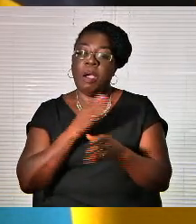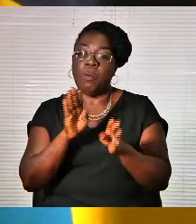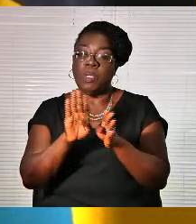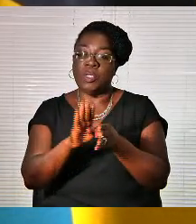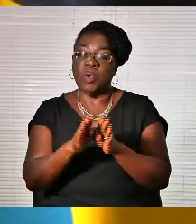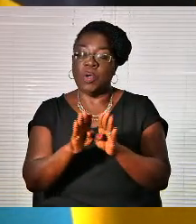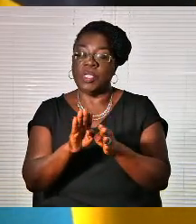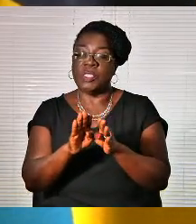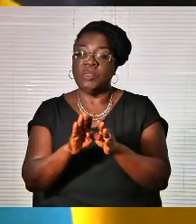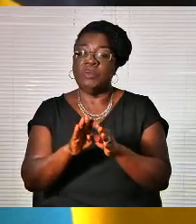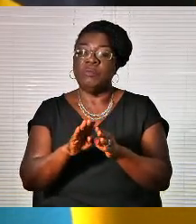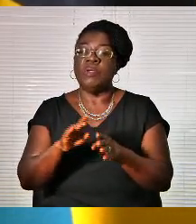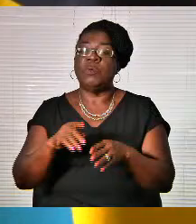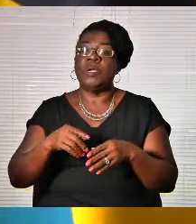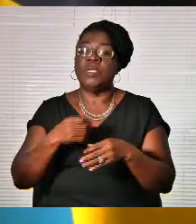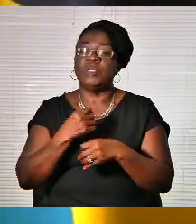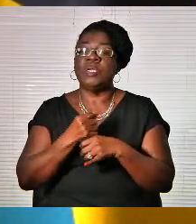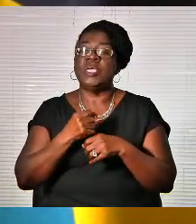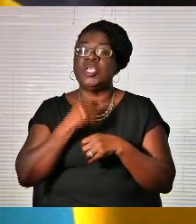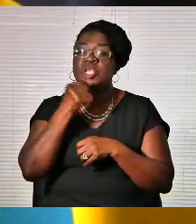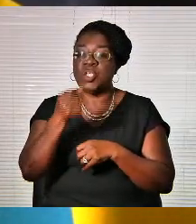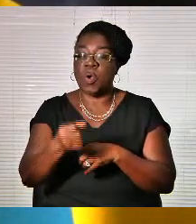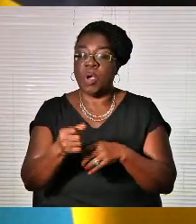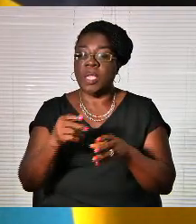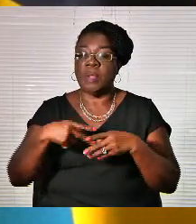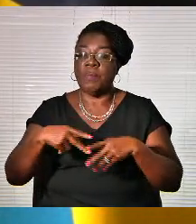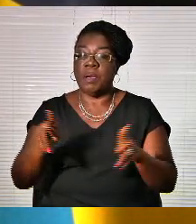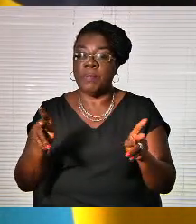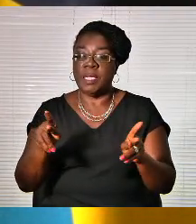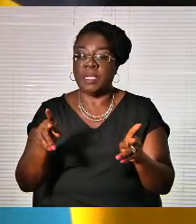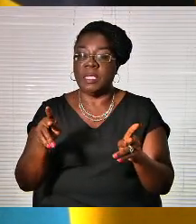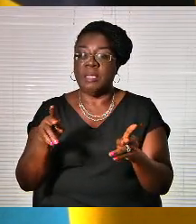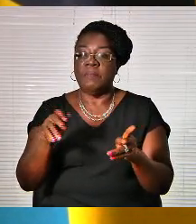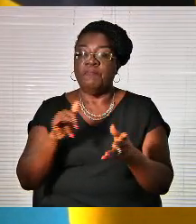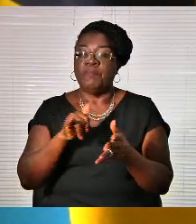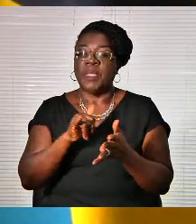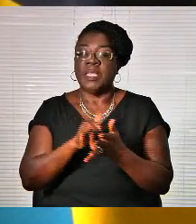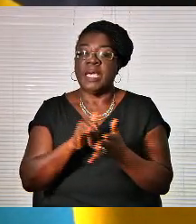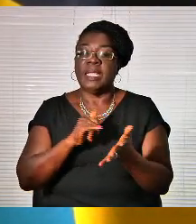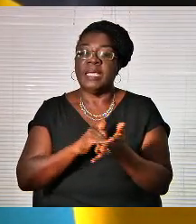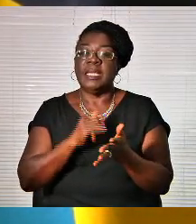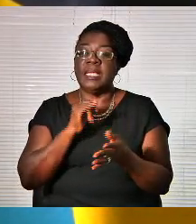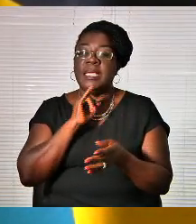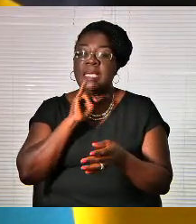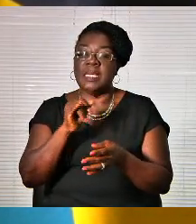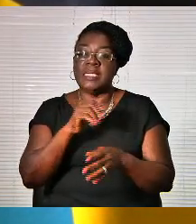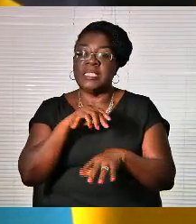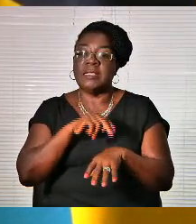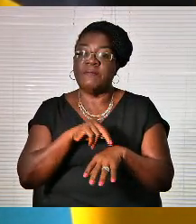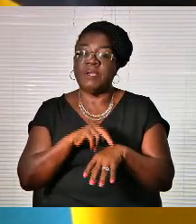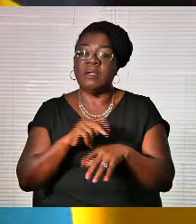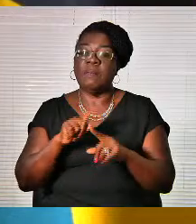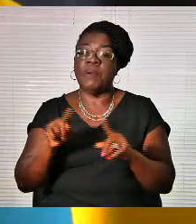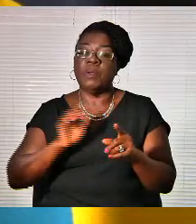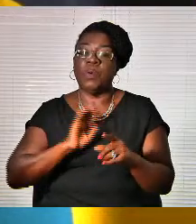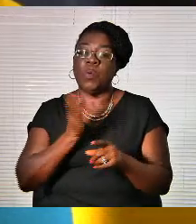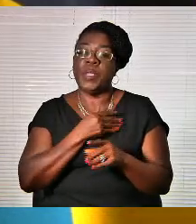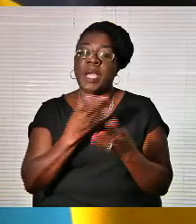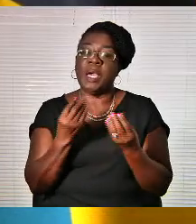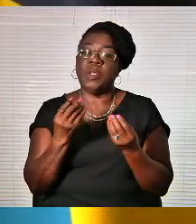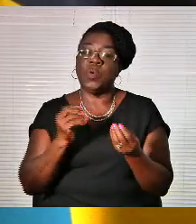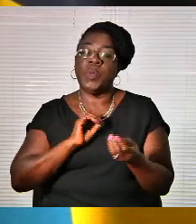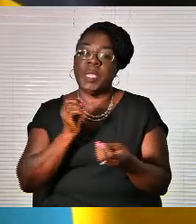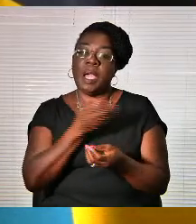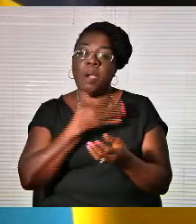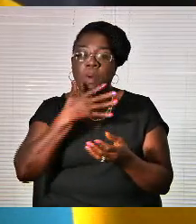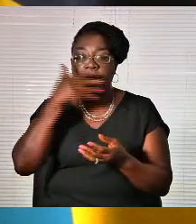while we hear claims of not wanting to come to us, this is difficult, but we are doing our best, and we will take